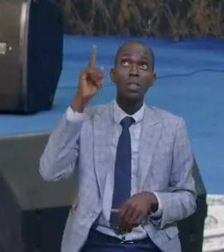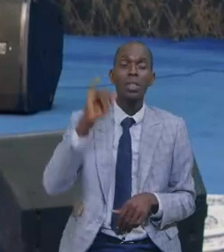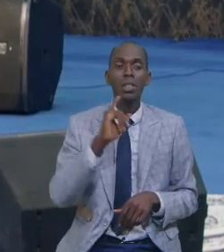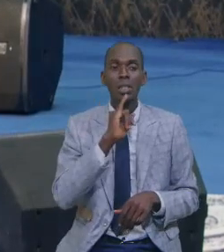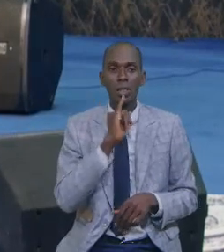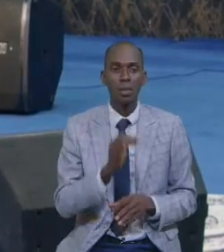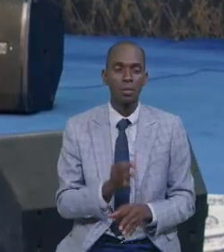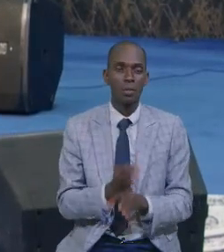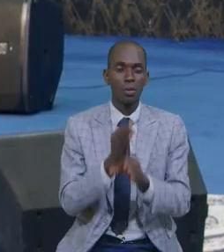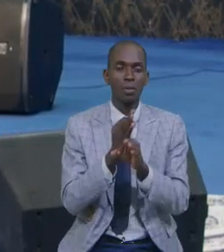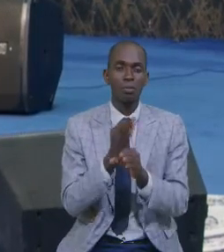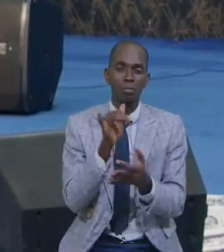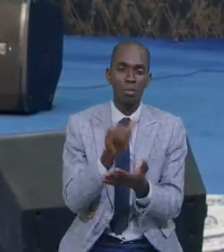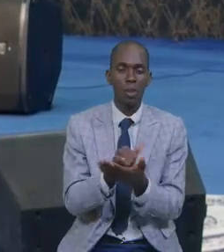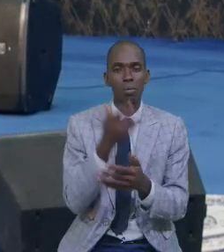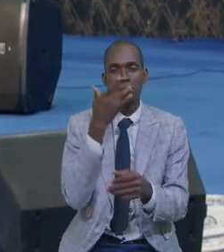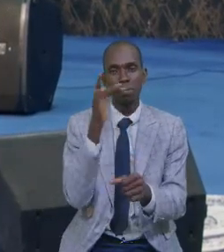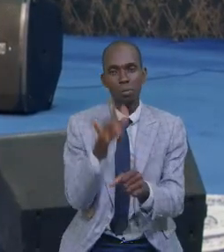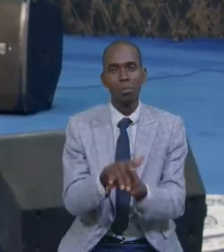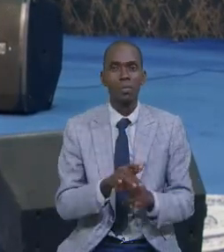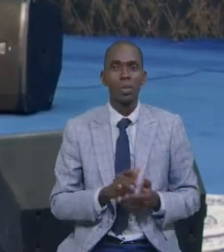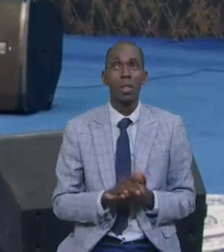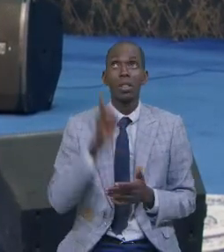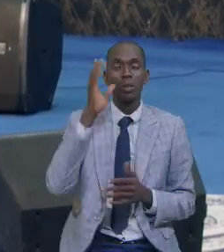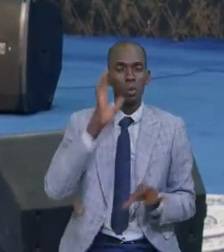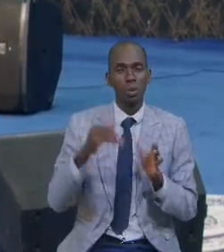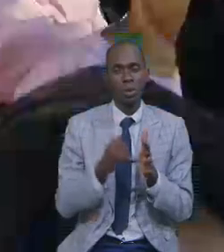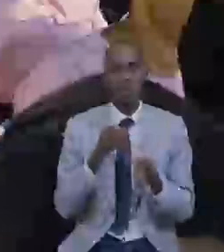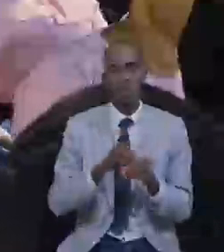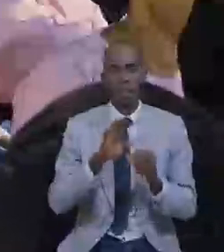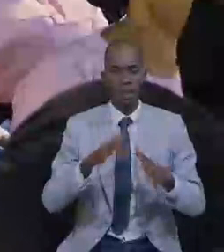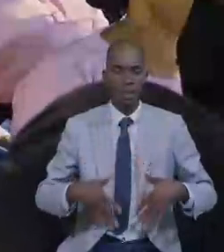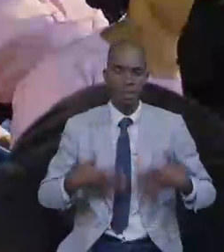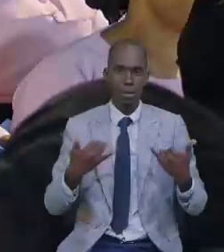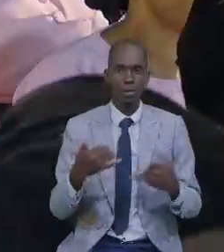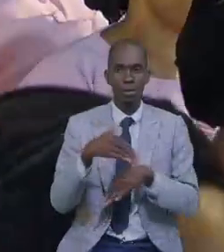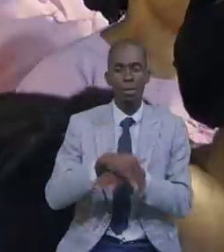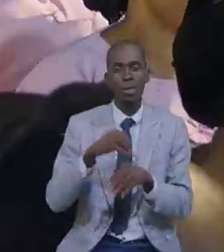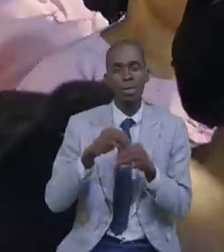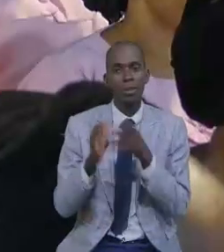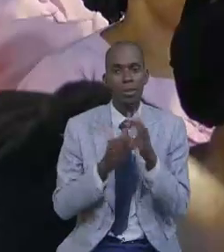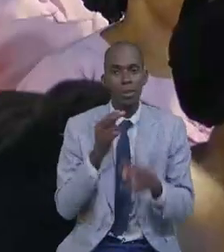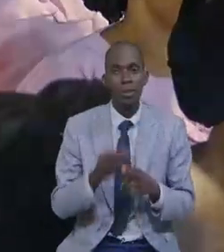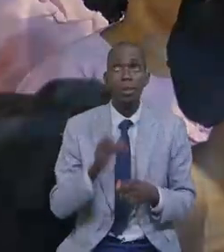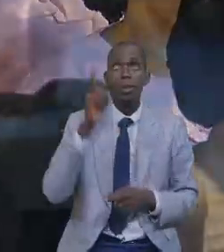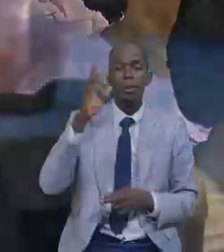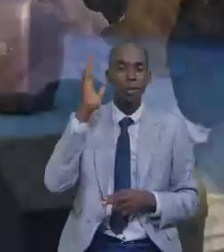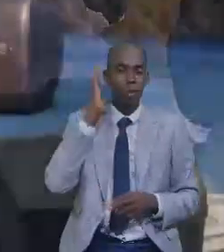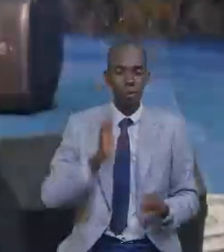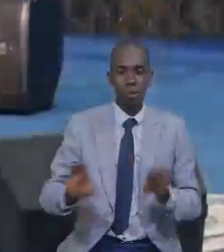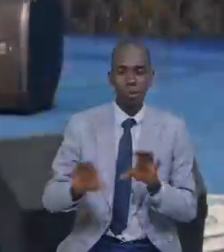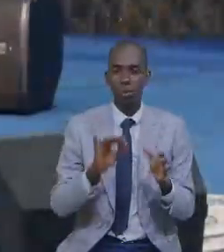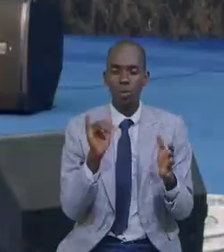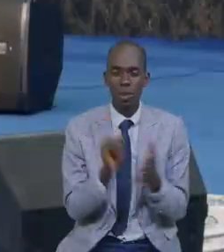faithful that promised, and he's going to do it in your life tonight. is going to perform that needed